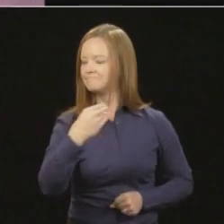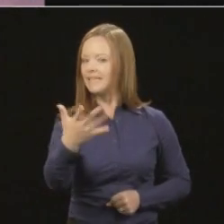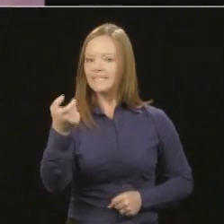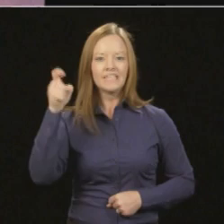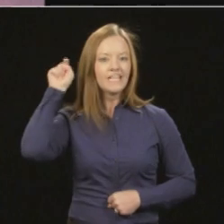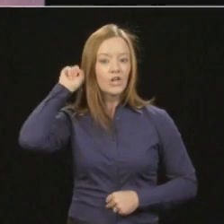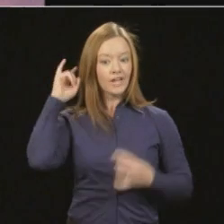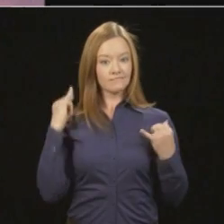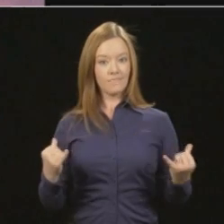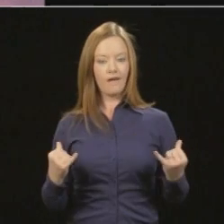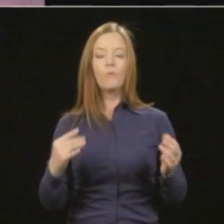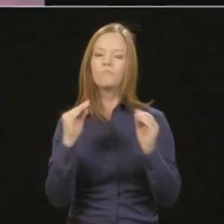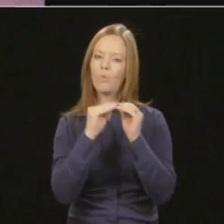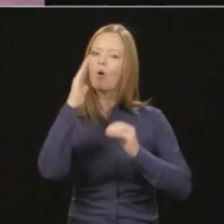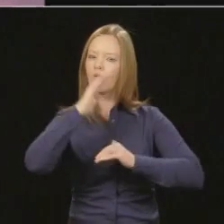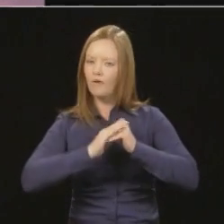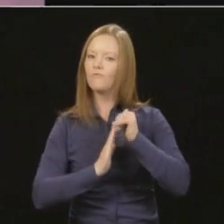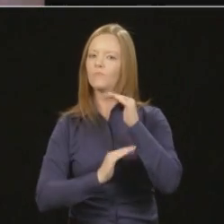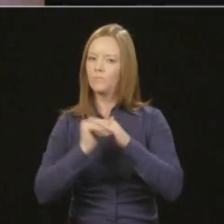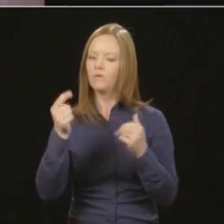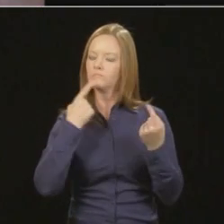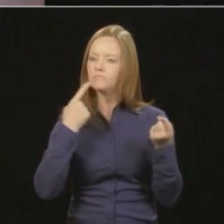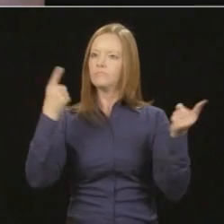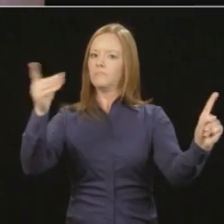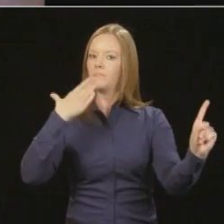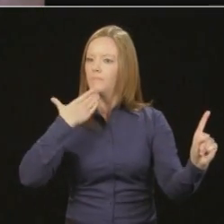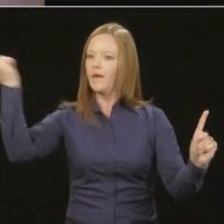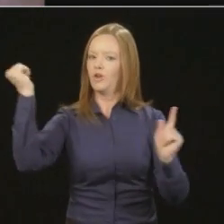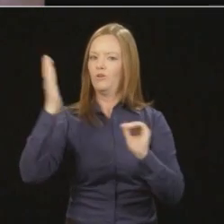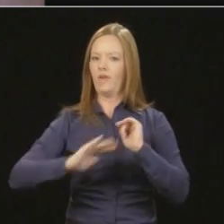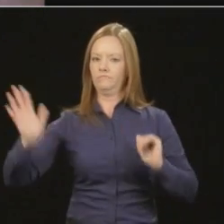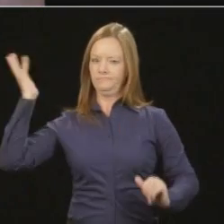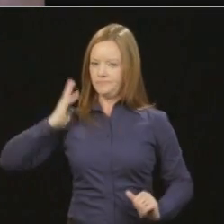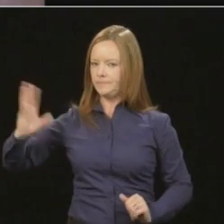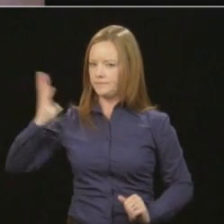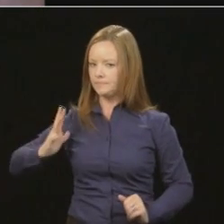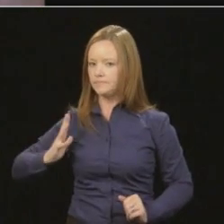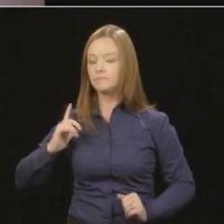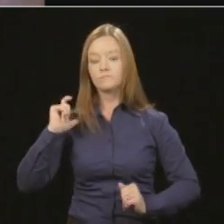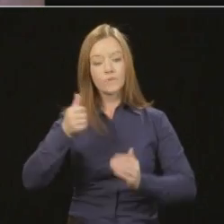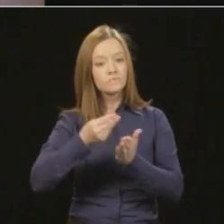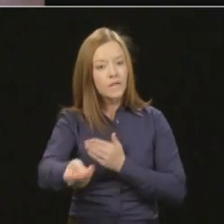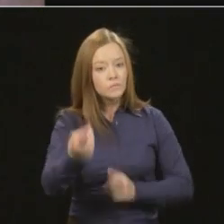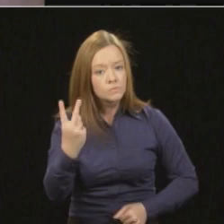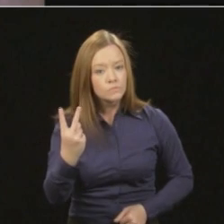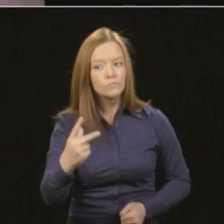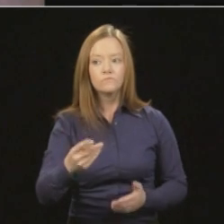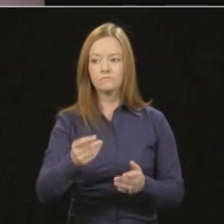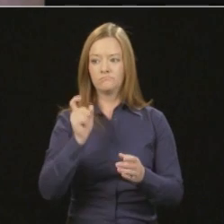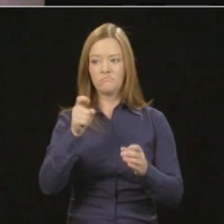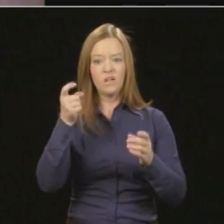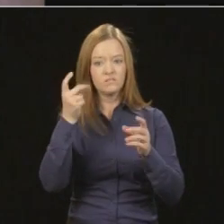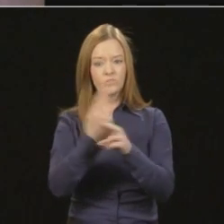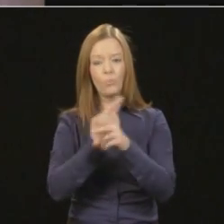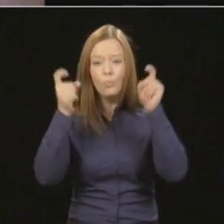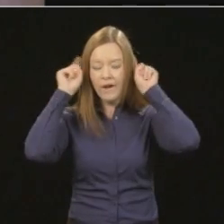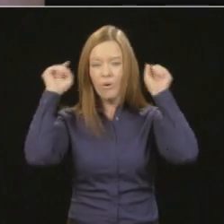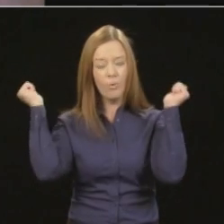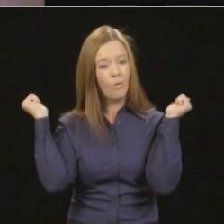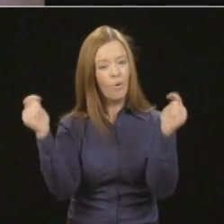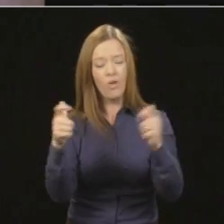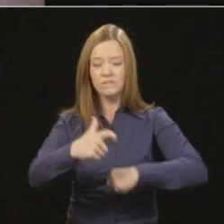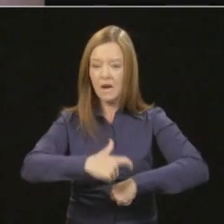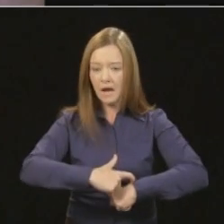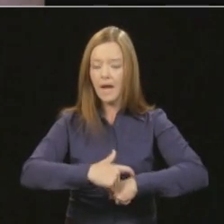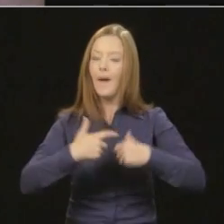comfortable and work much better than in the old days. So, do you have to buy two, and do you have to wear them all the time?